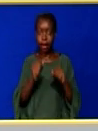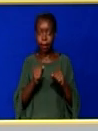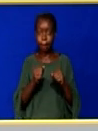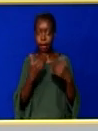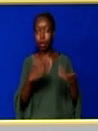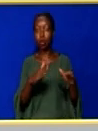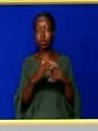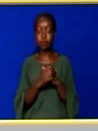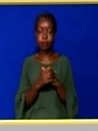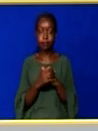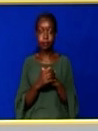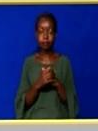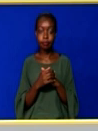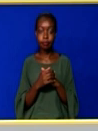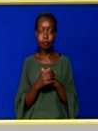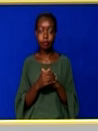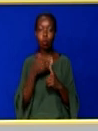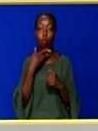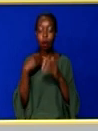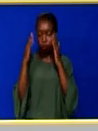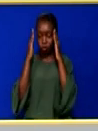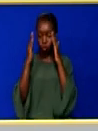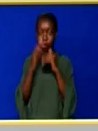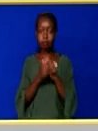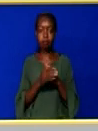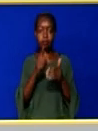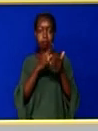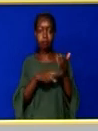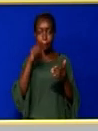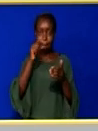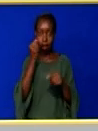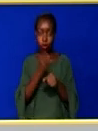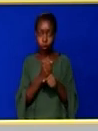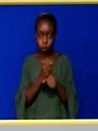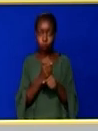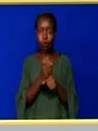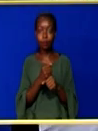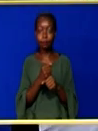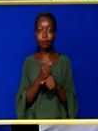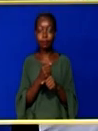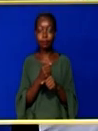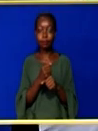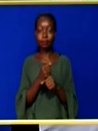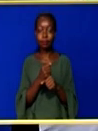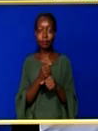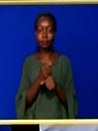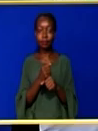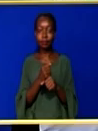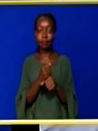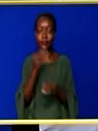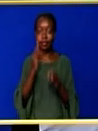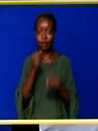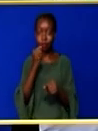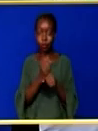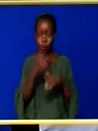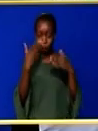government. Yes, so we want to look at them. What is it that you must do as a Lewa? To be able if once you've done it, you will